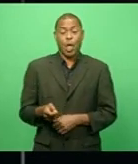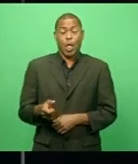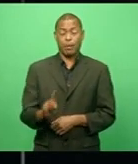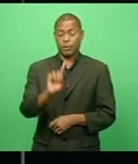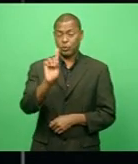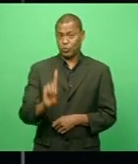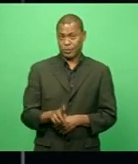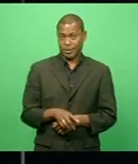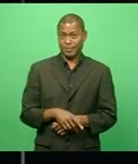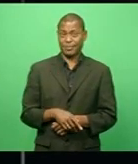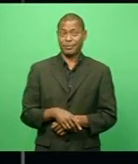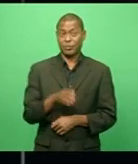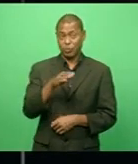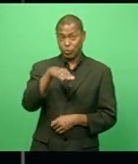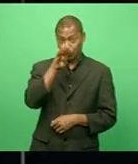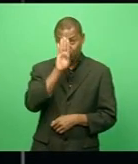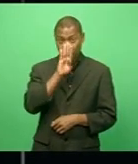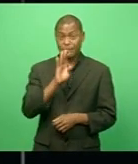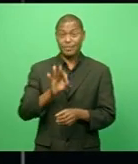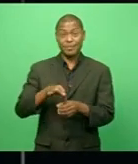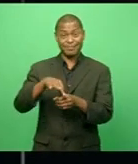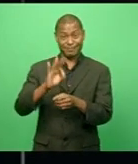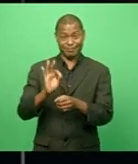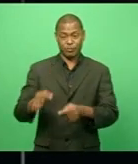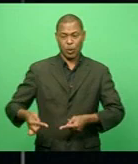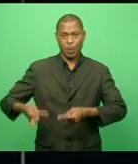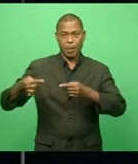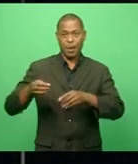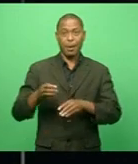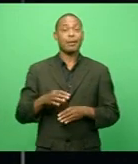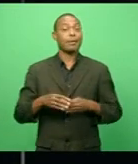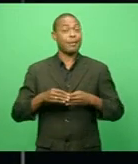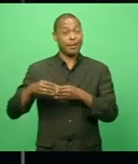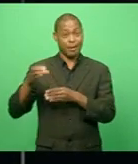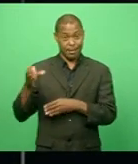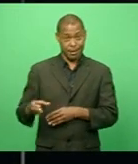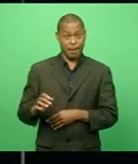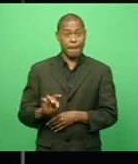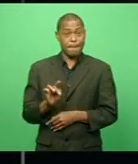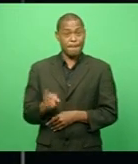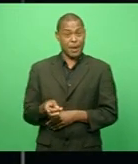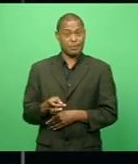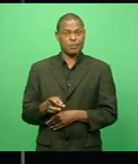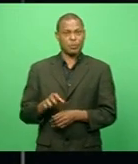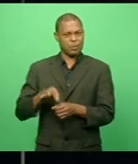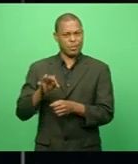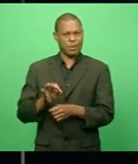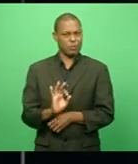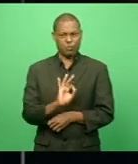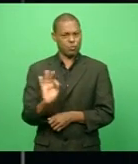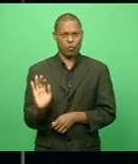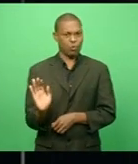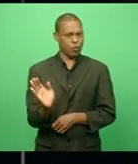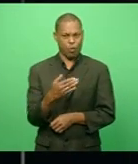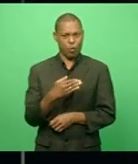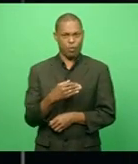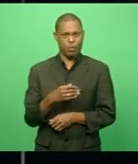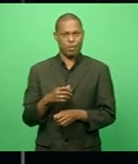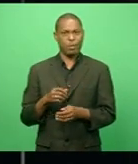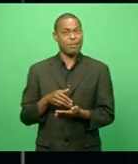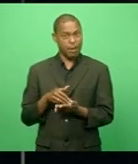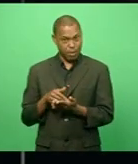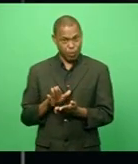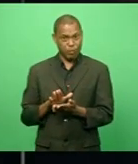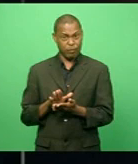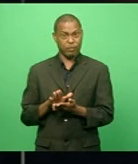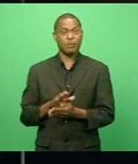Ratu Naingama Lalambalavu was elected opposition leader, but his nomination was not unanimous. Ratu Naingama had to take on SODELPA leader